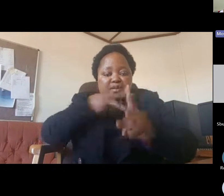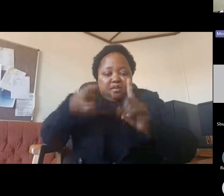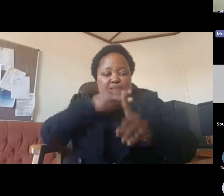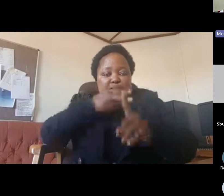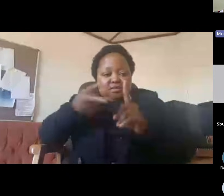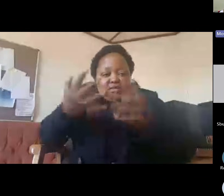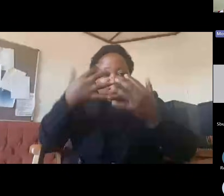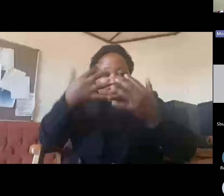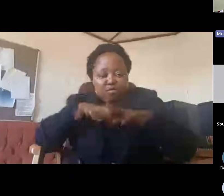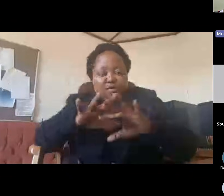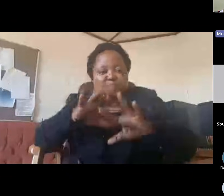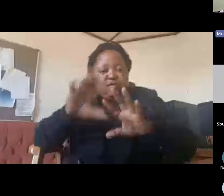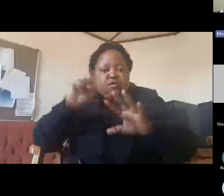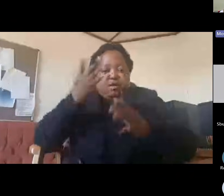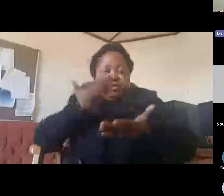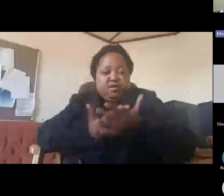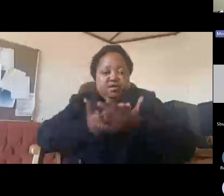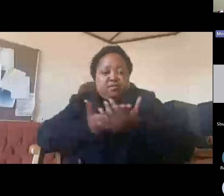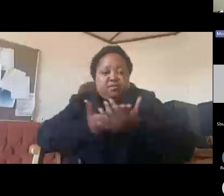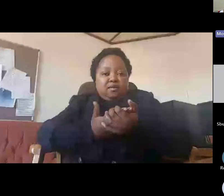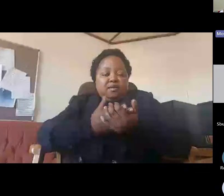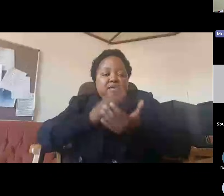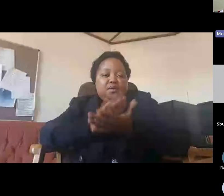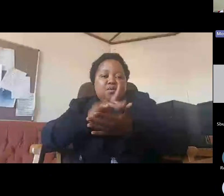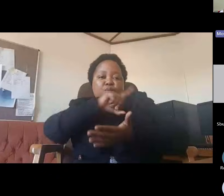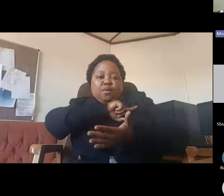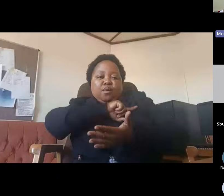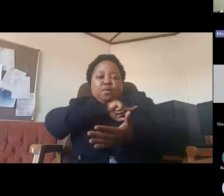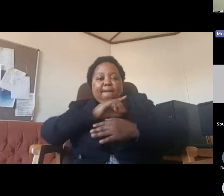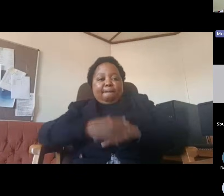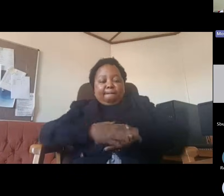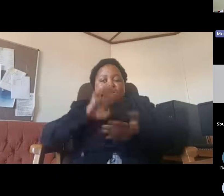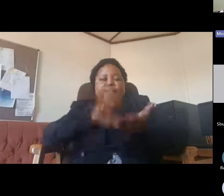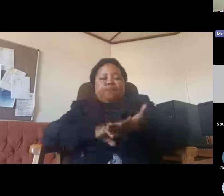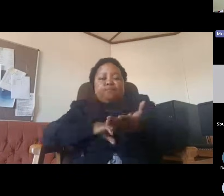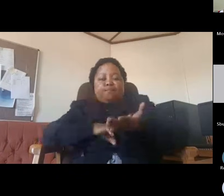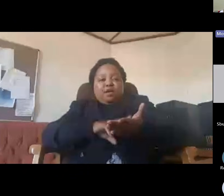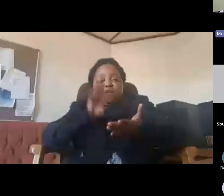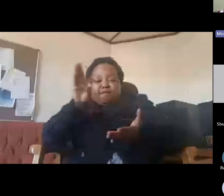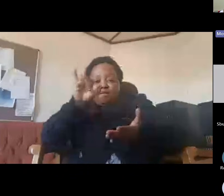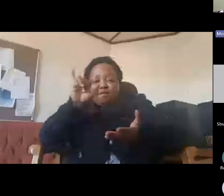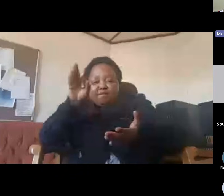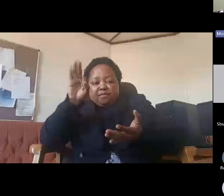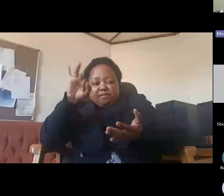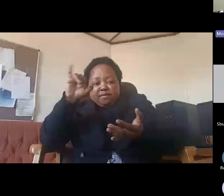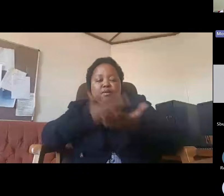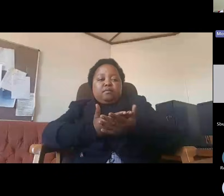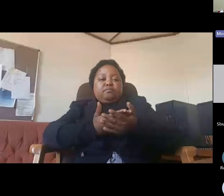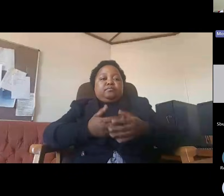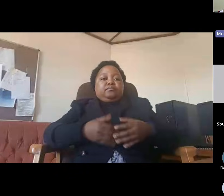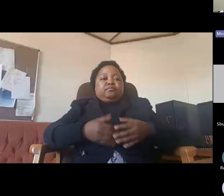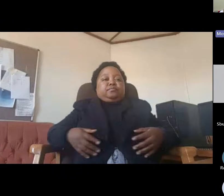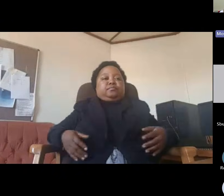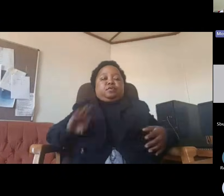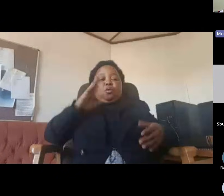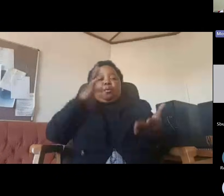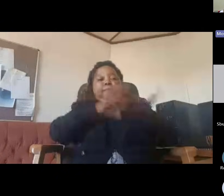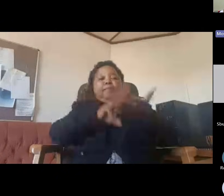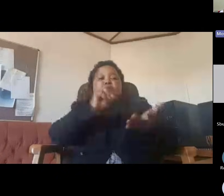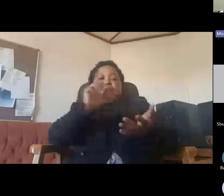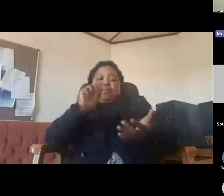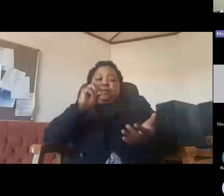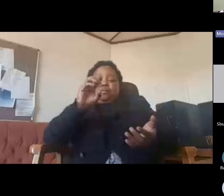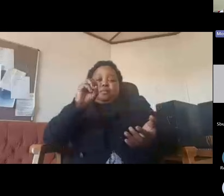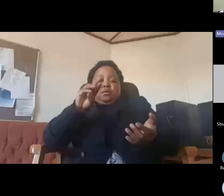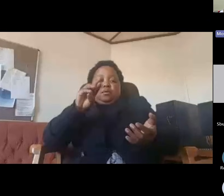that be and why? I think Mef, if you can jump in, or Mema Morao, we can jump in, and that would